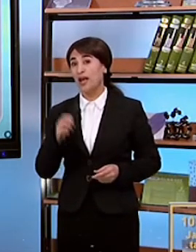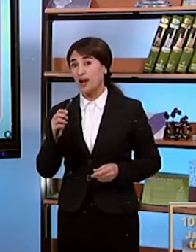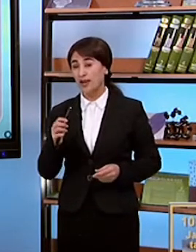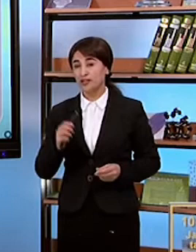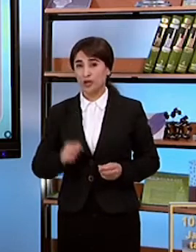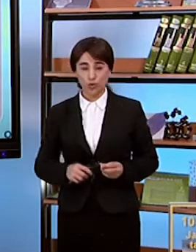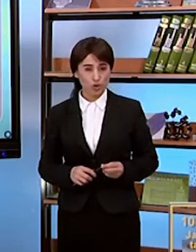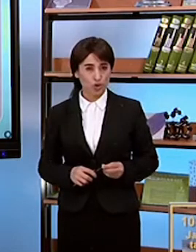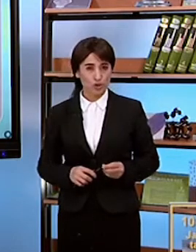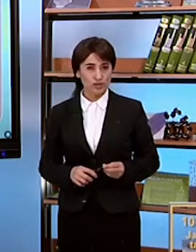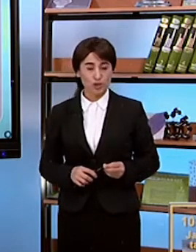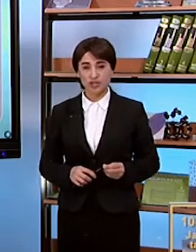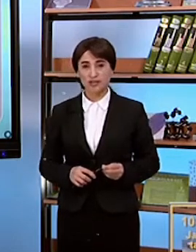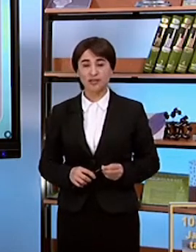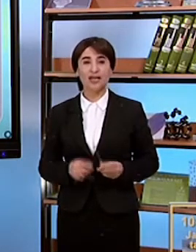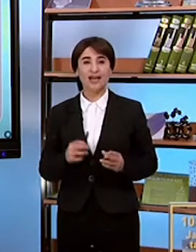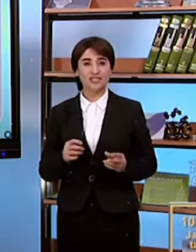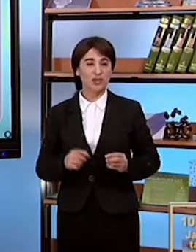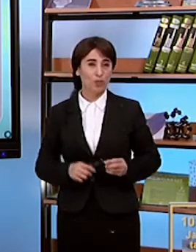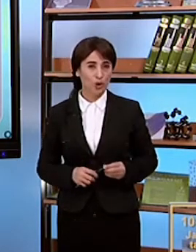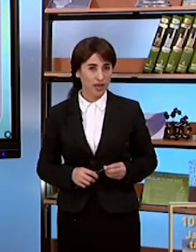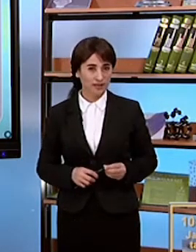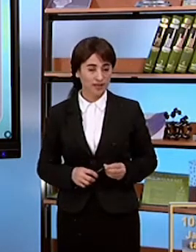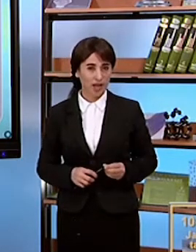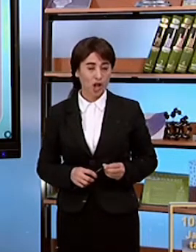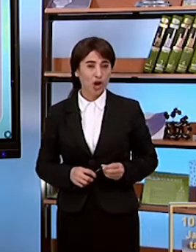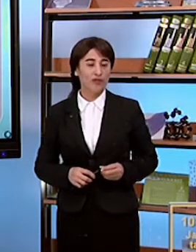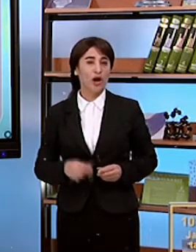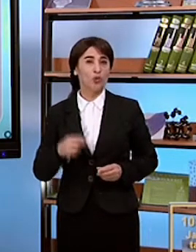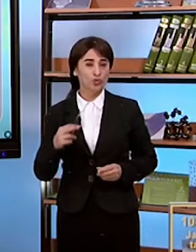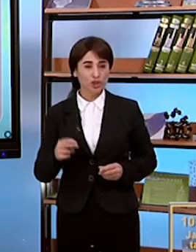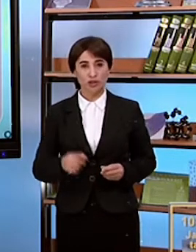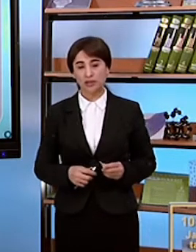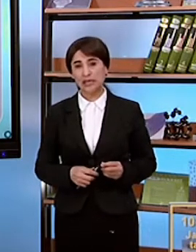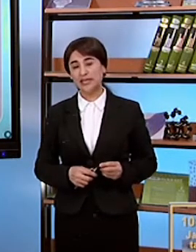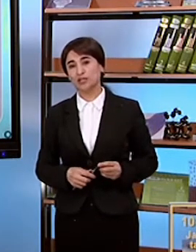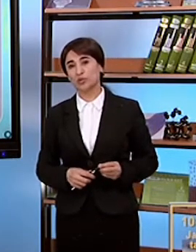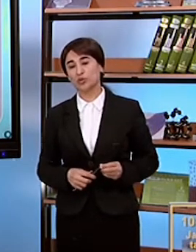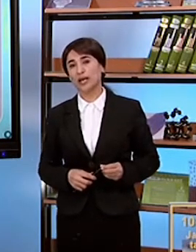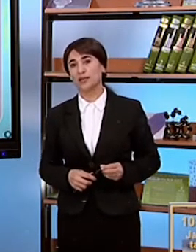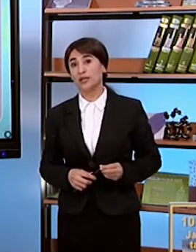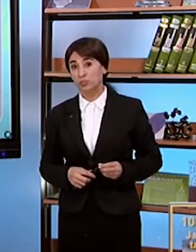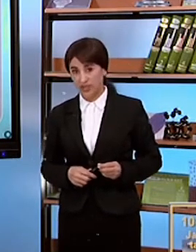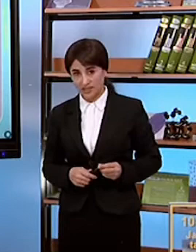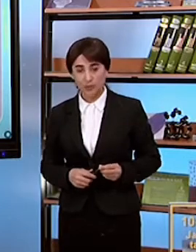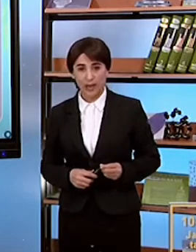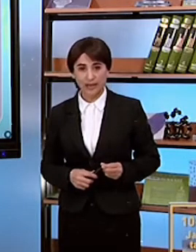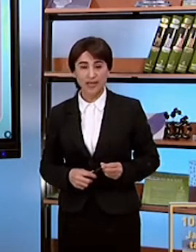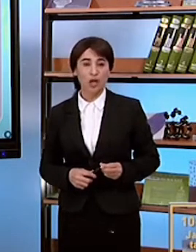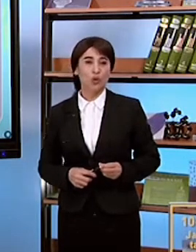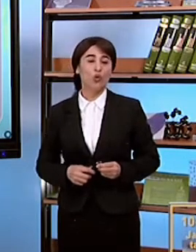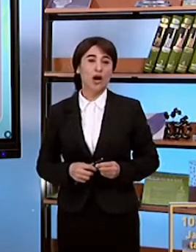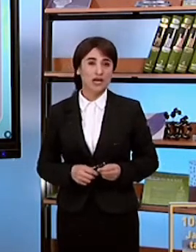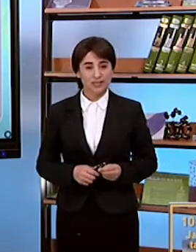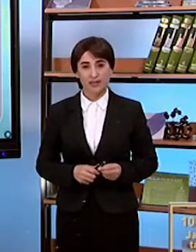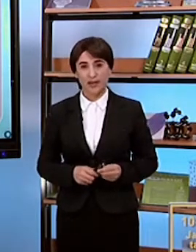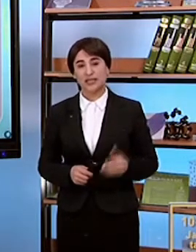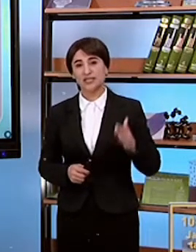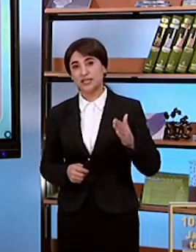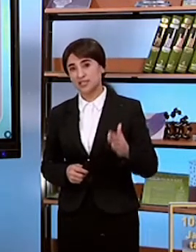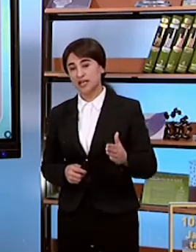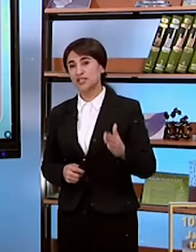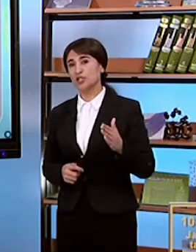surgan qayta qurish siyosatining asl mohiyati va uning ilgari surgan prinsiplari bu